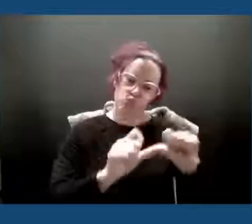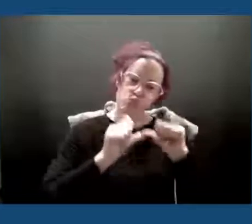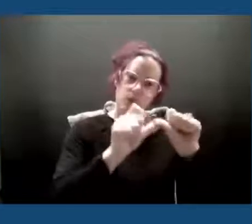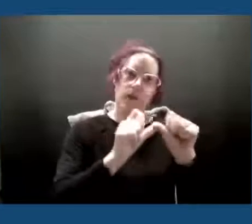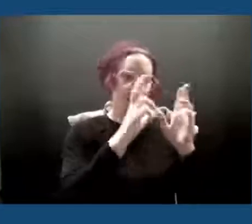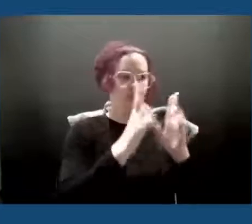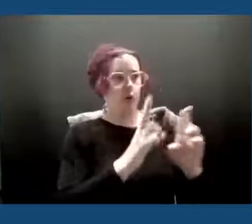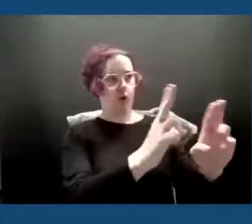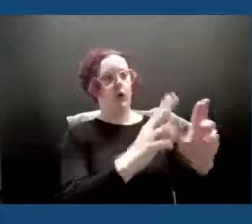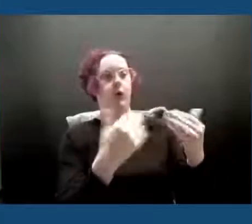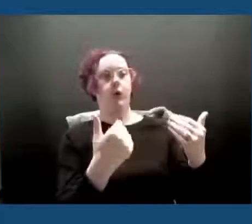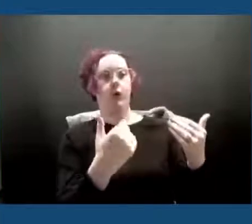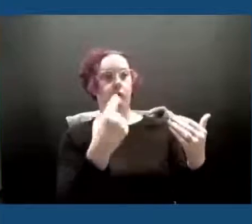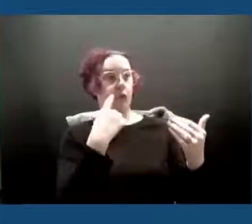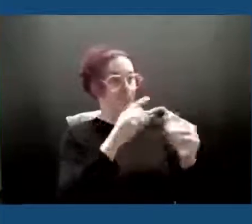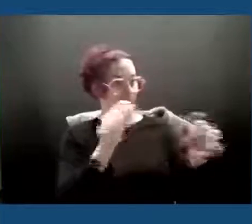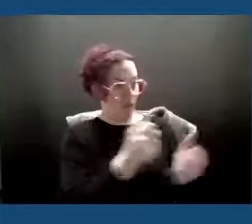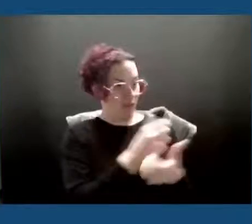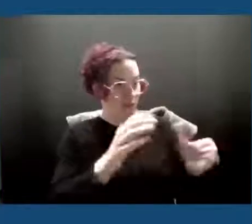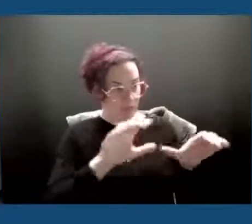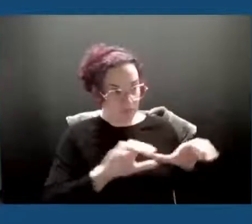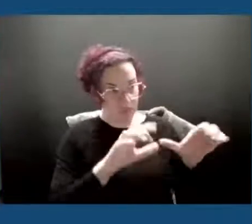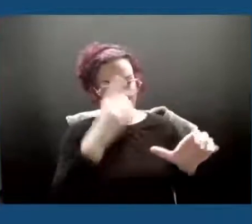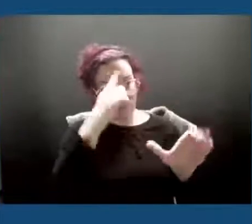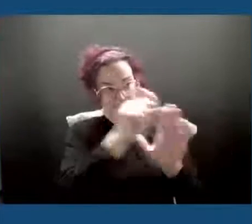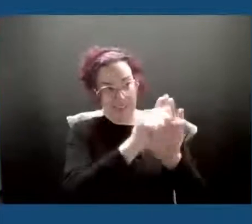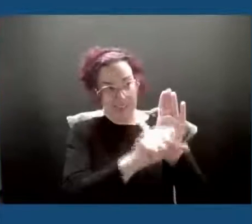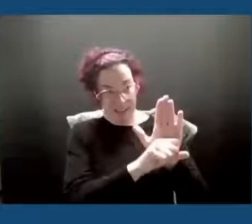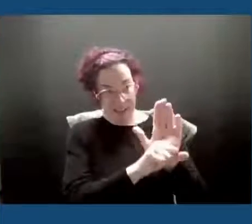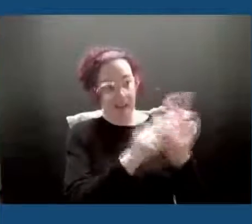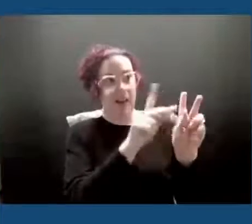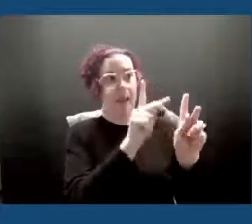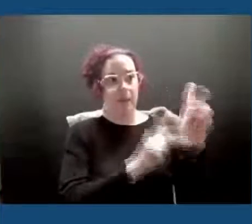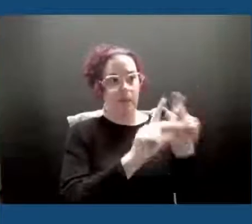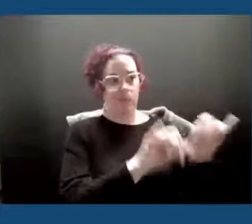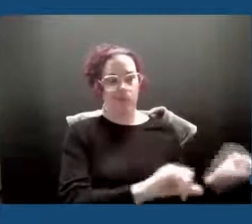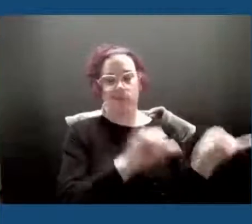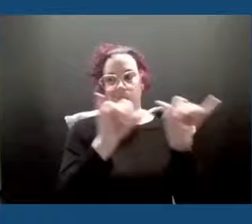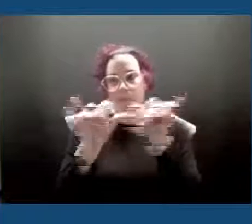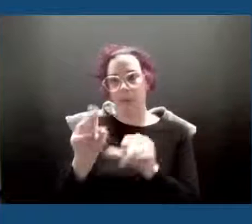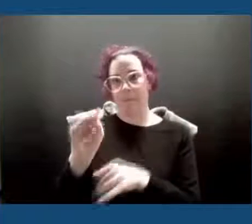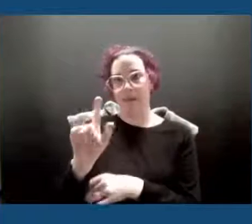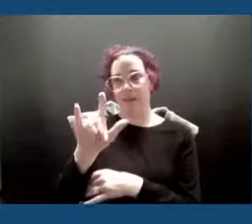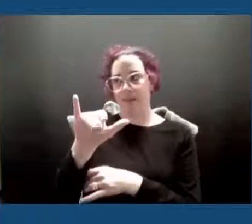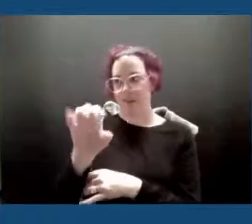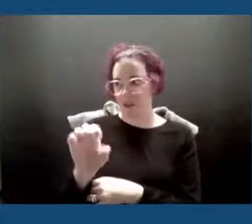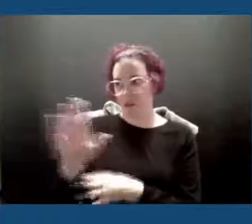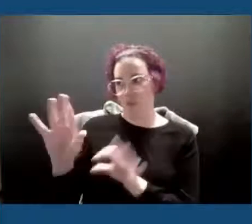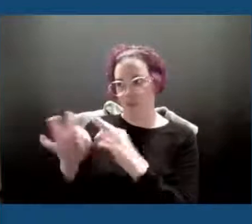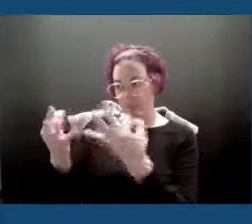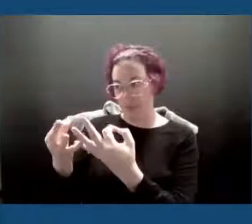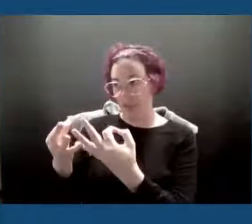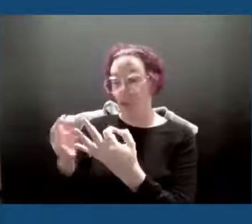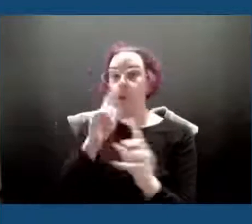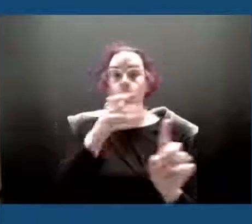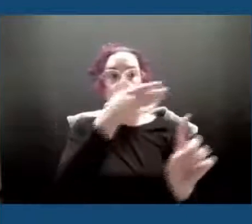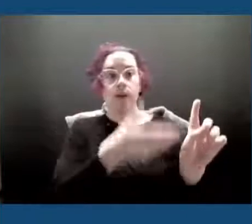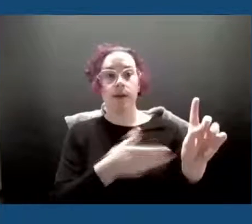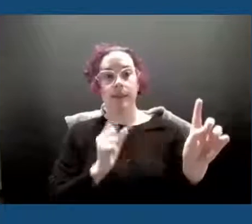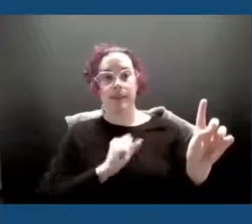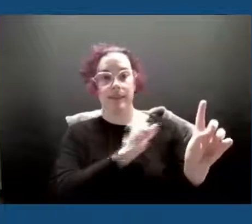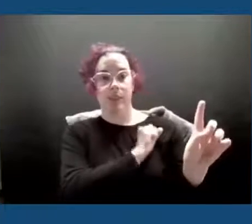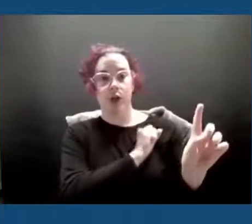much for what she has done for our state and people like Melanie and her family. Let me introduce our Senator, Michelle